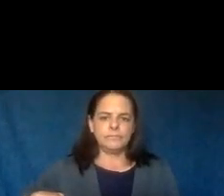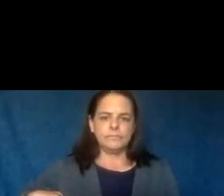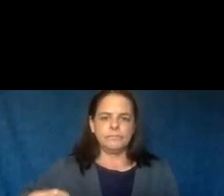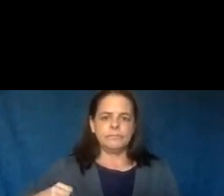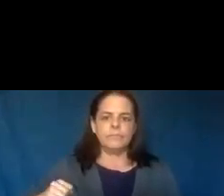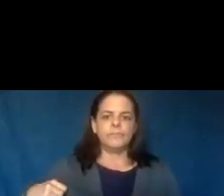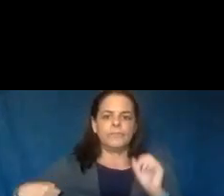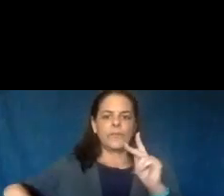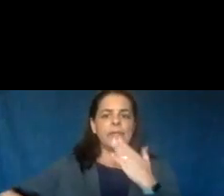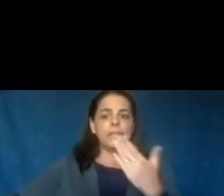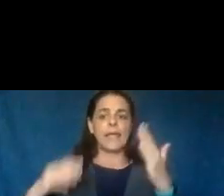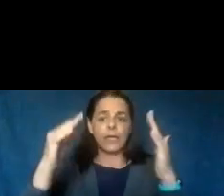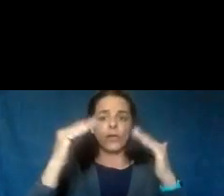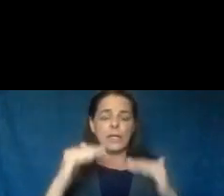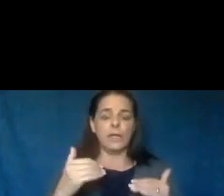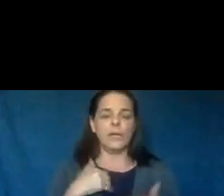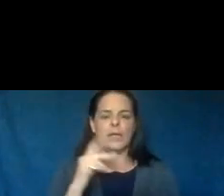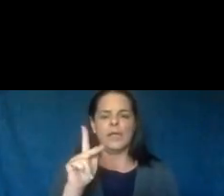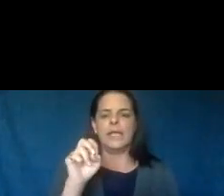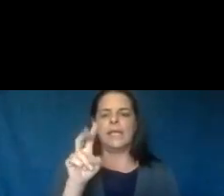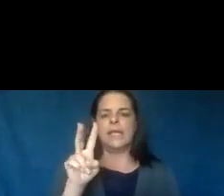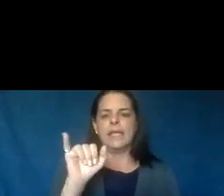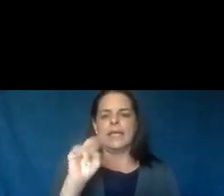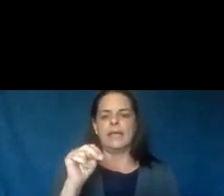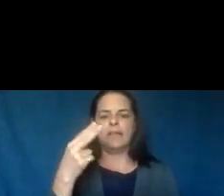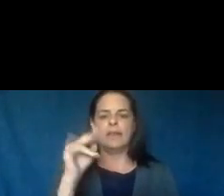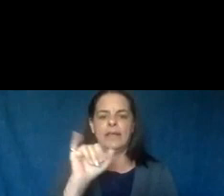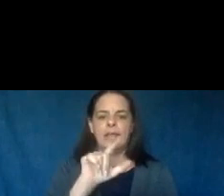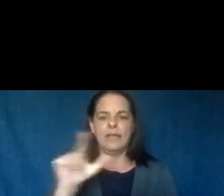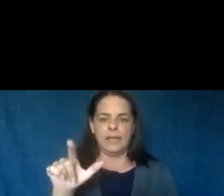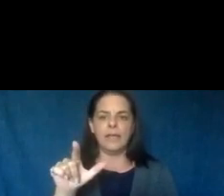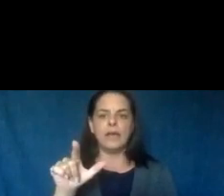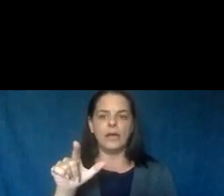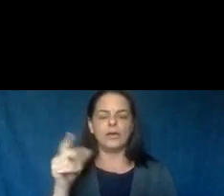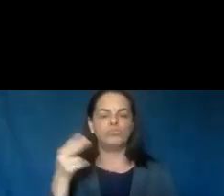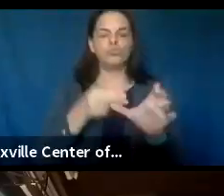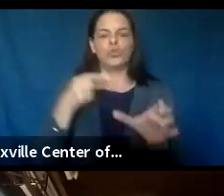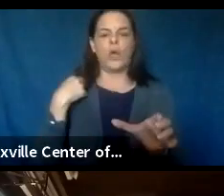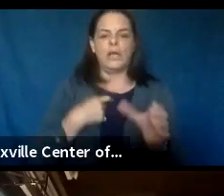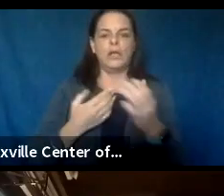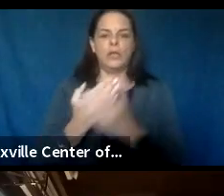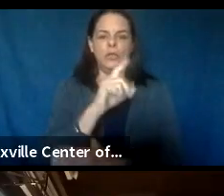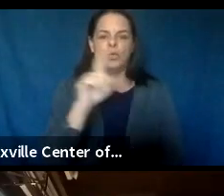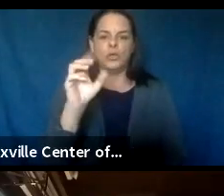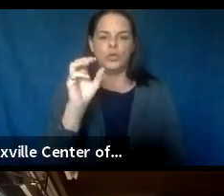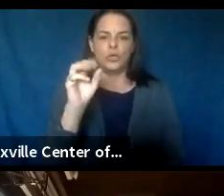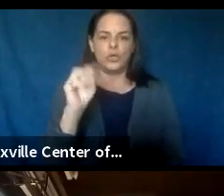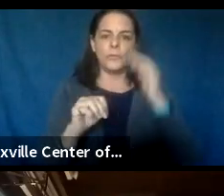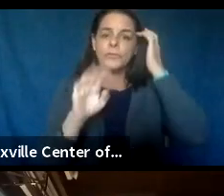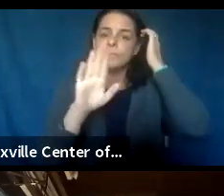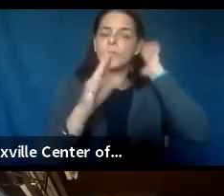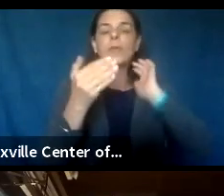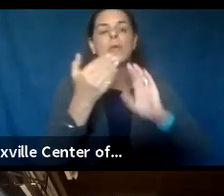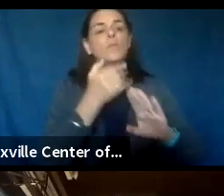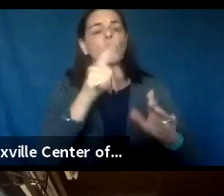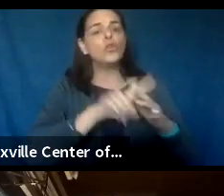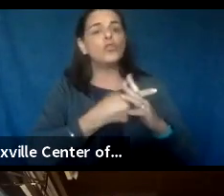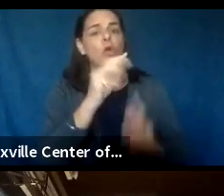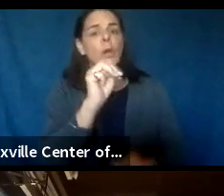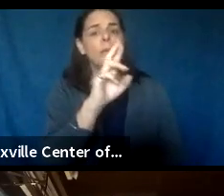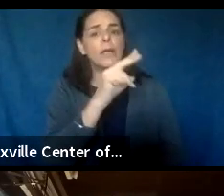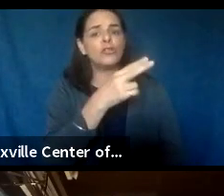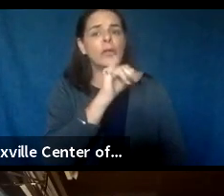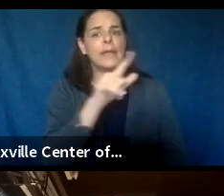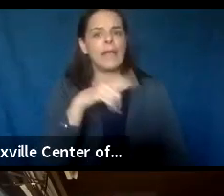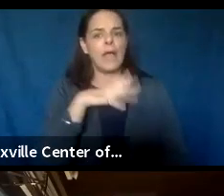All right, thank you. Up next, we have Kevin Hill, who is joining us via Zoom. Mr. Hill, before you get started, I just want to make